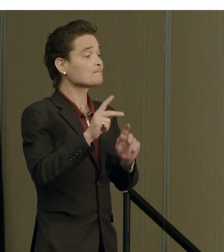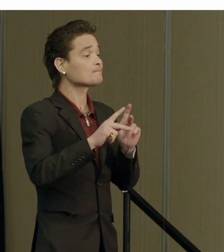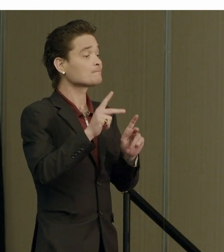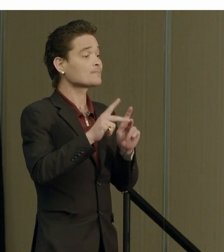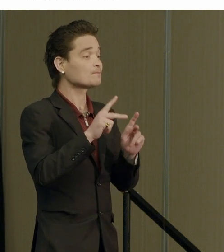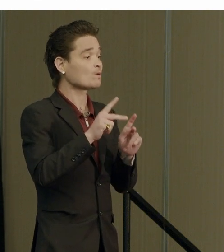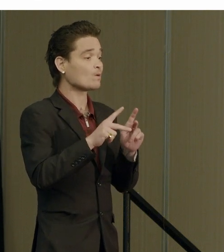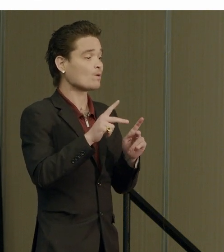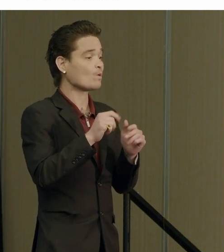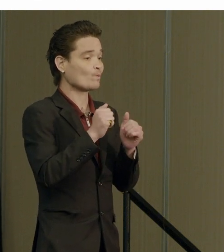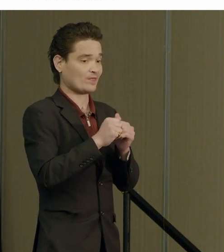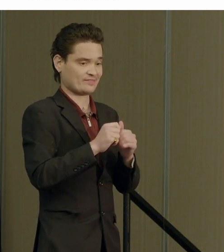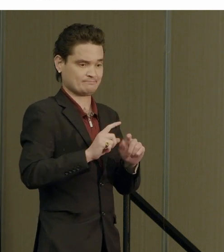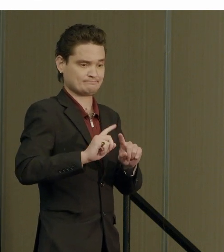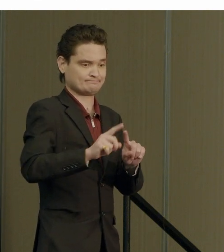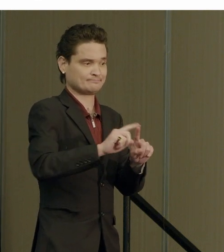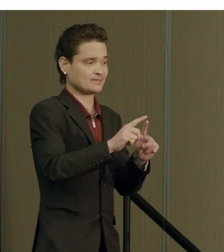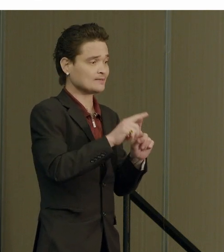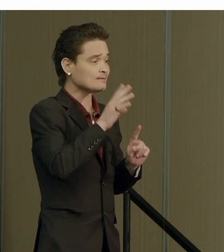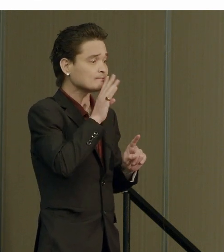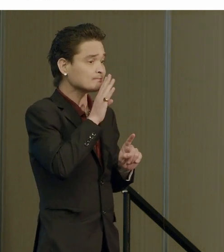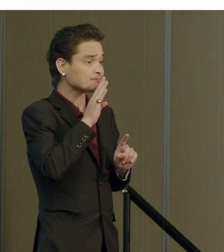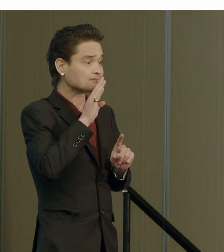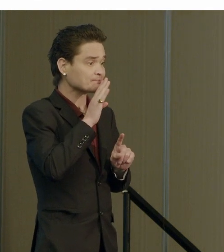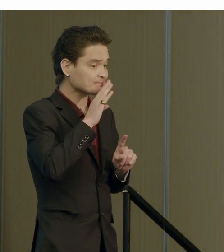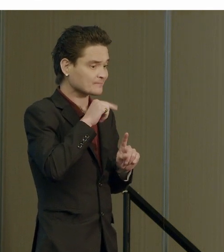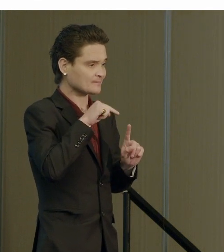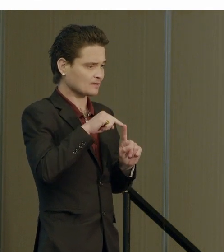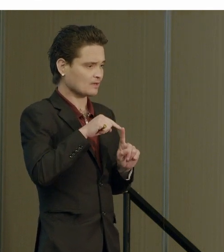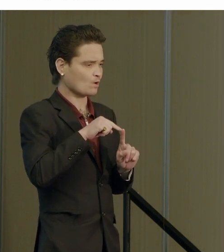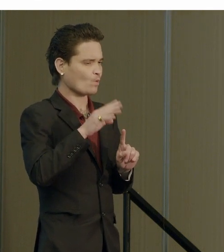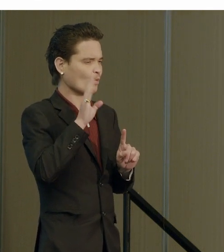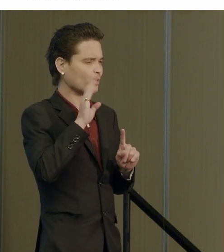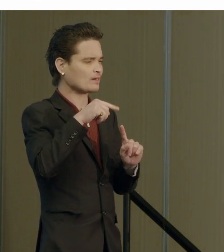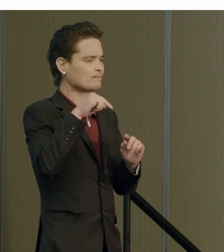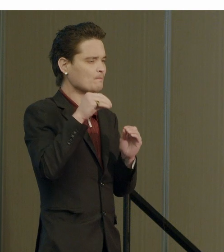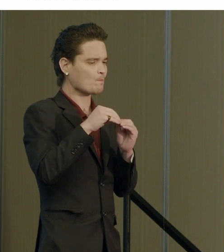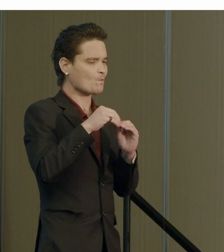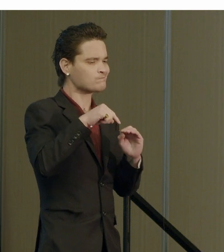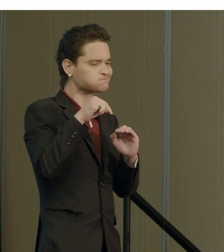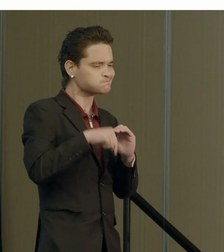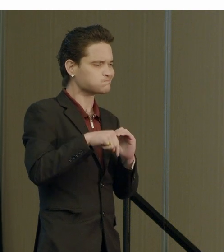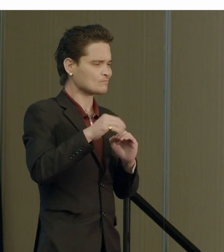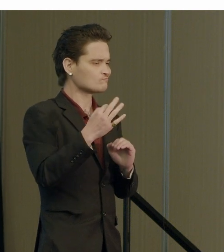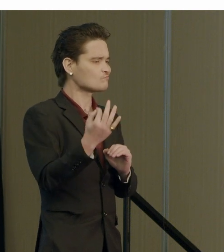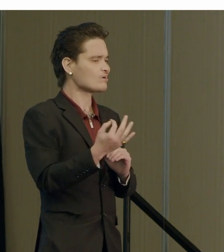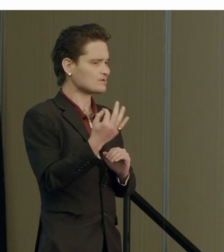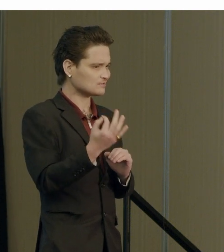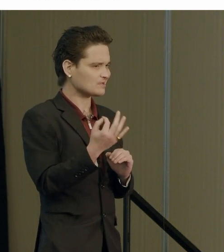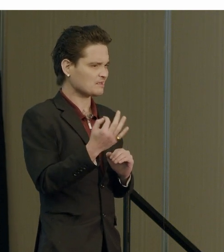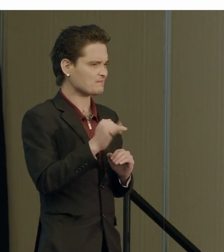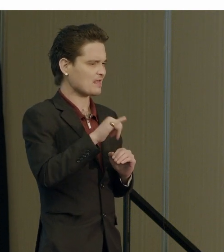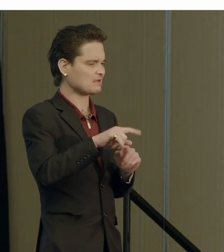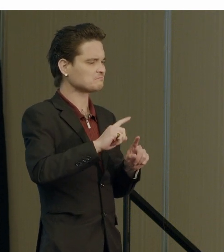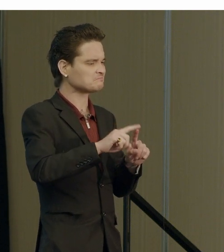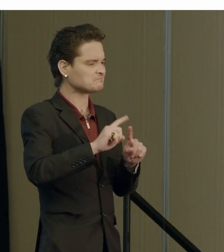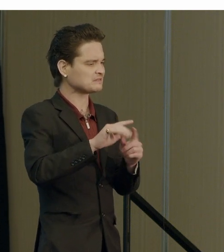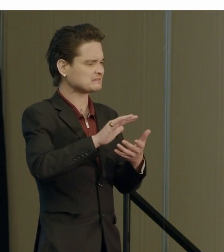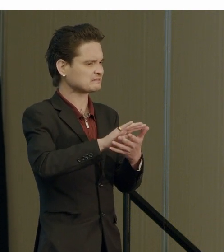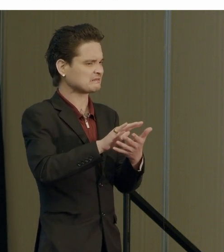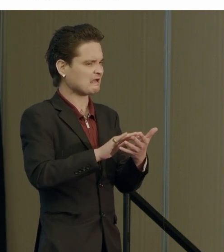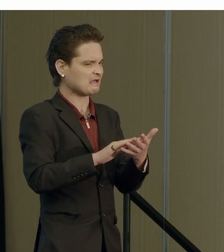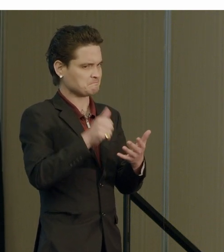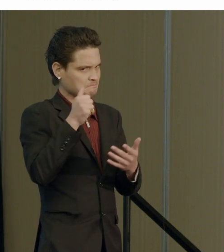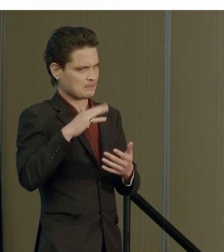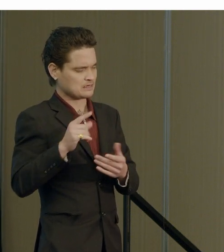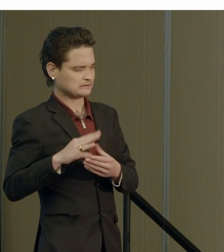UX research for inclusive and accessible sound design. So we hope you enjoyed this. We've got a QR code up here to collect